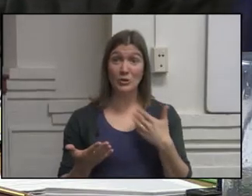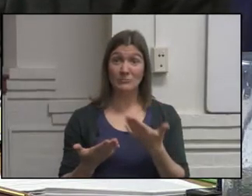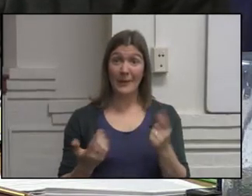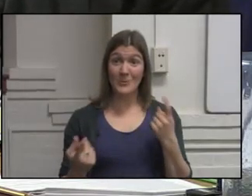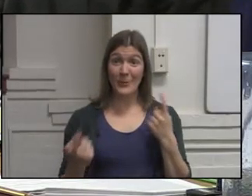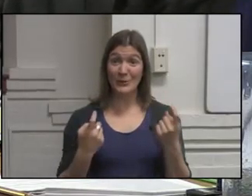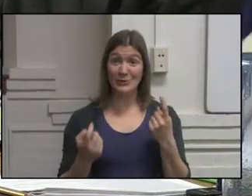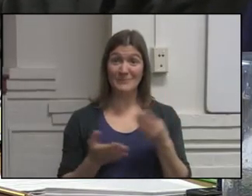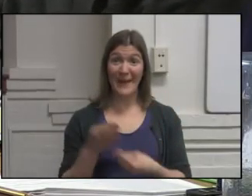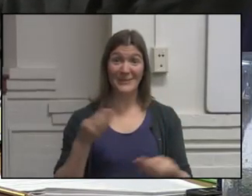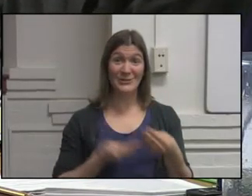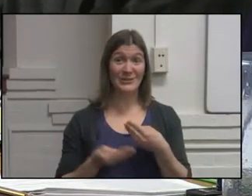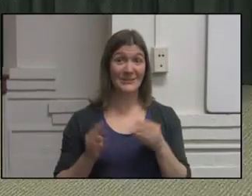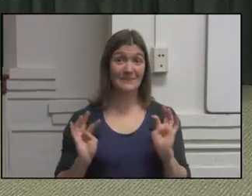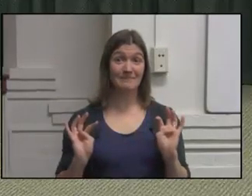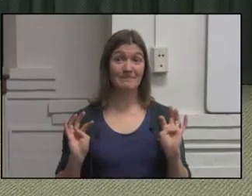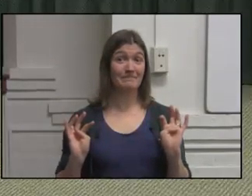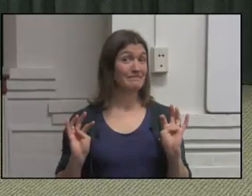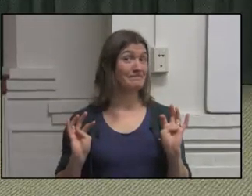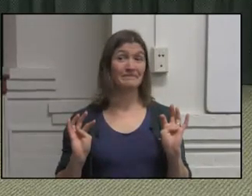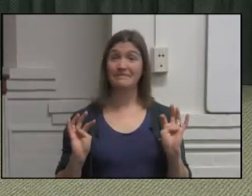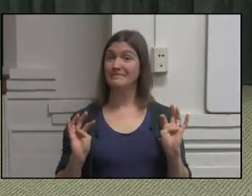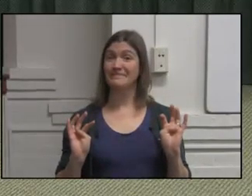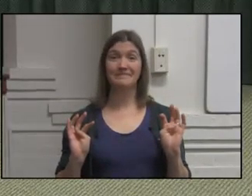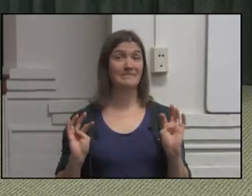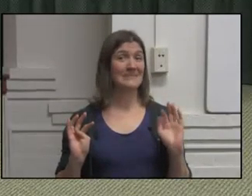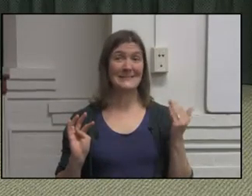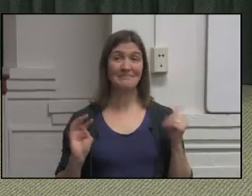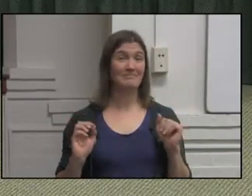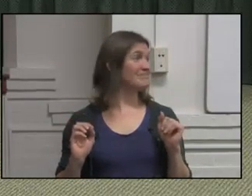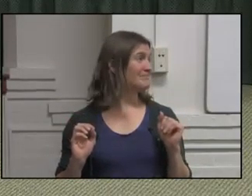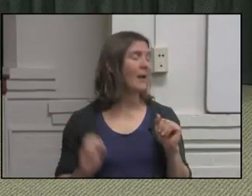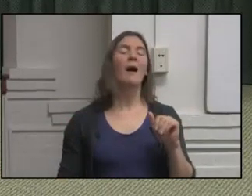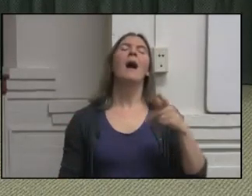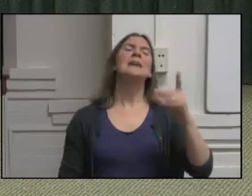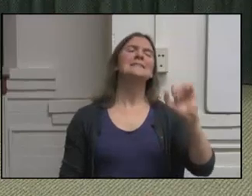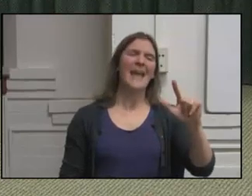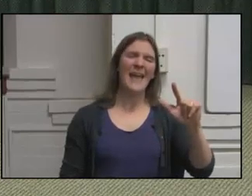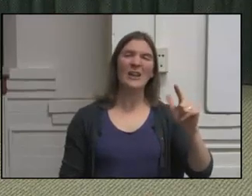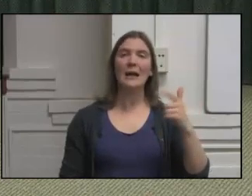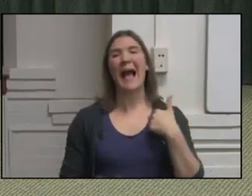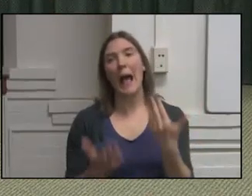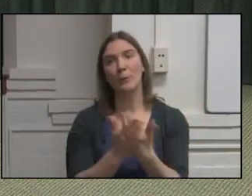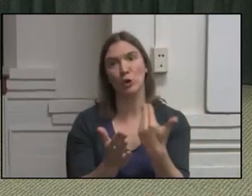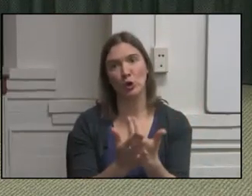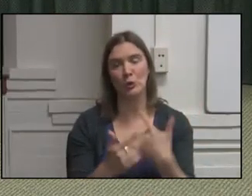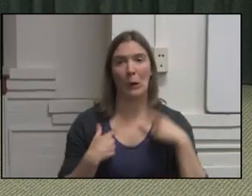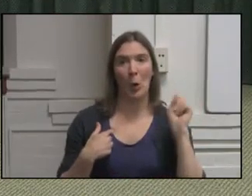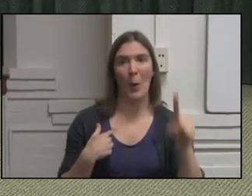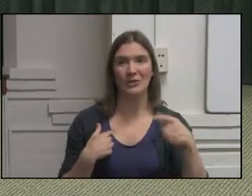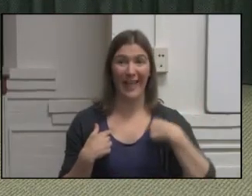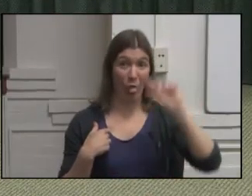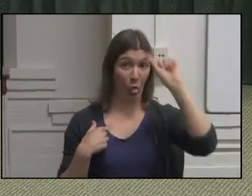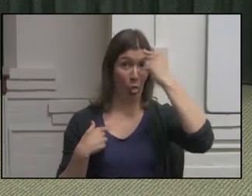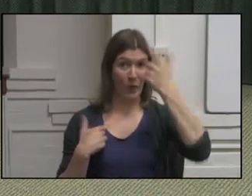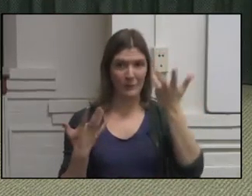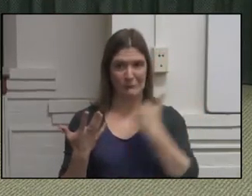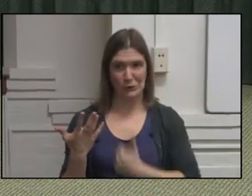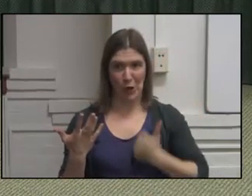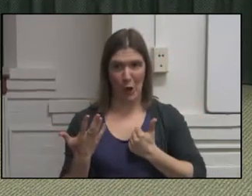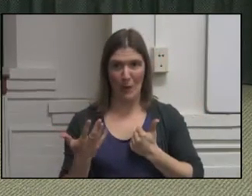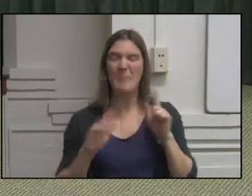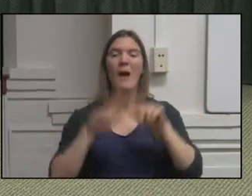questions on the budget? Budget stuff? I have like a newbie question, and you know, I feel silly for asking it, but